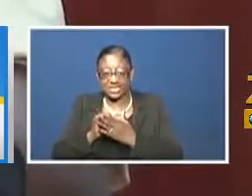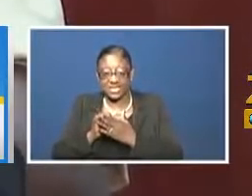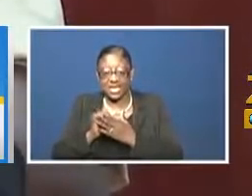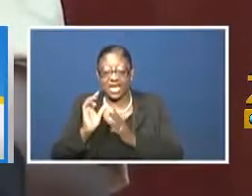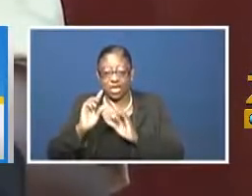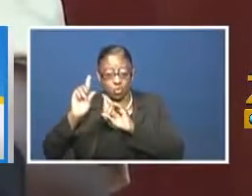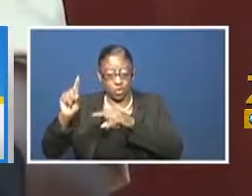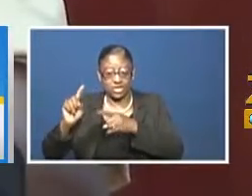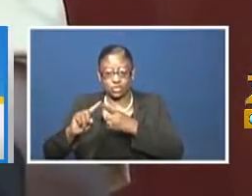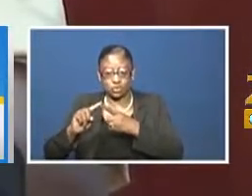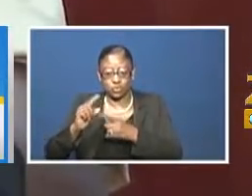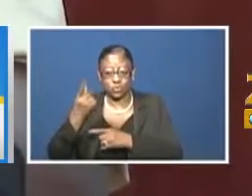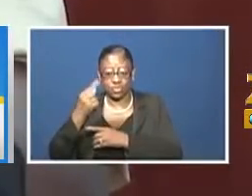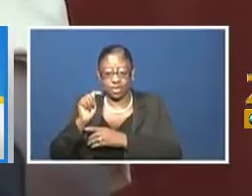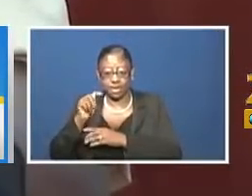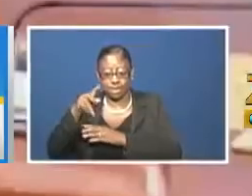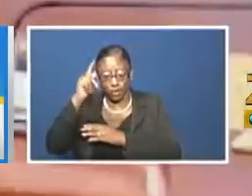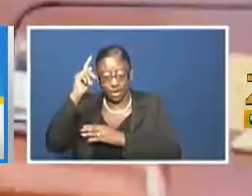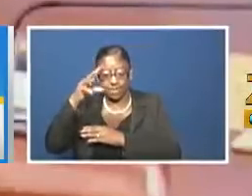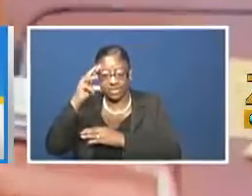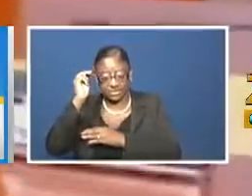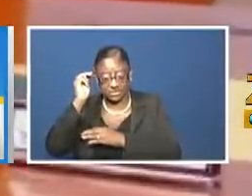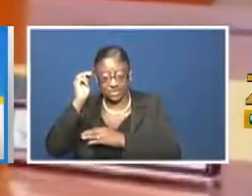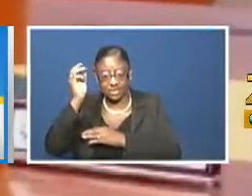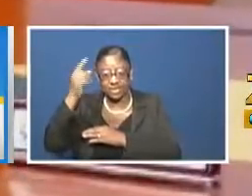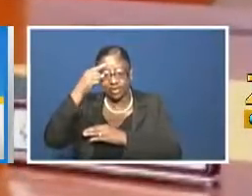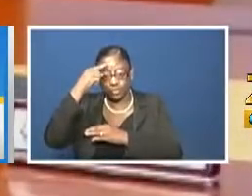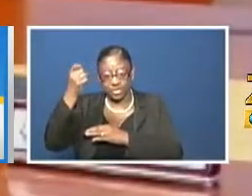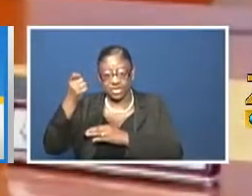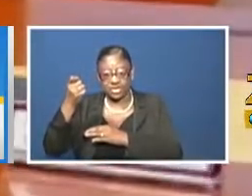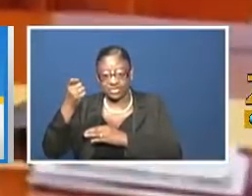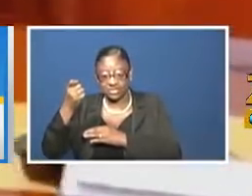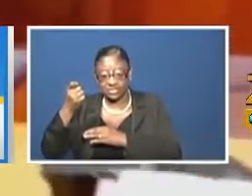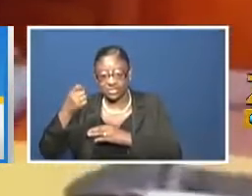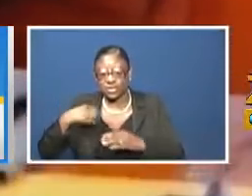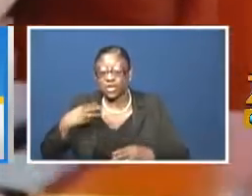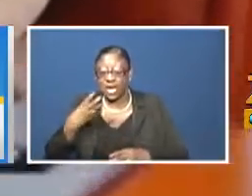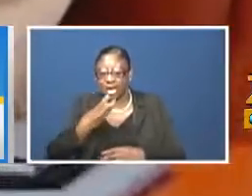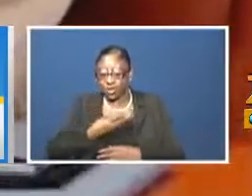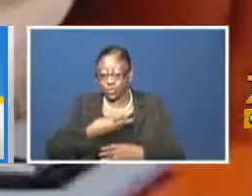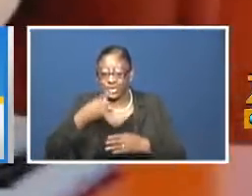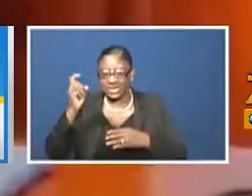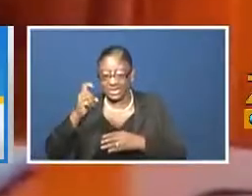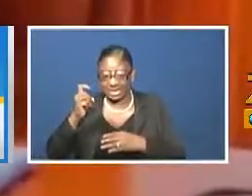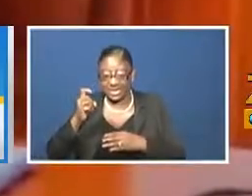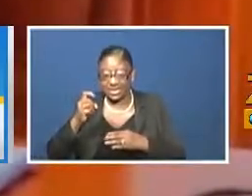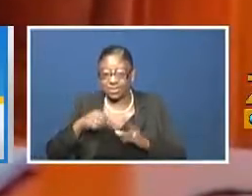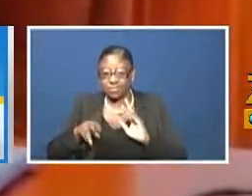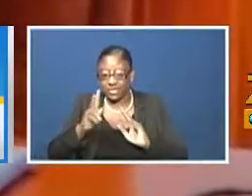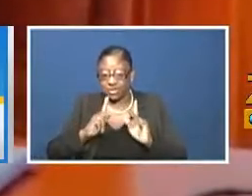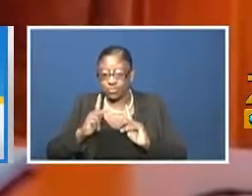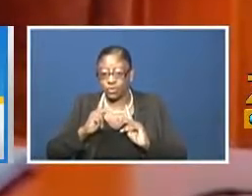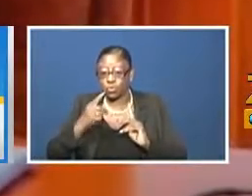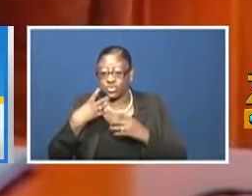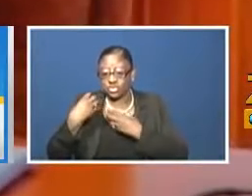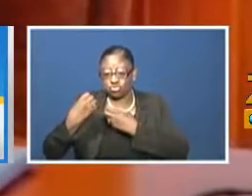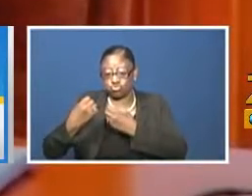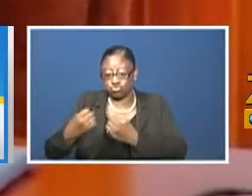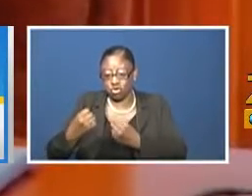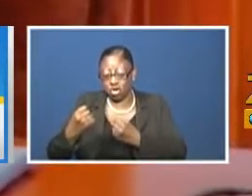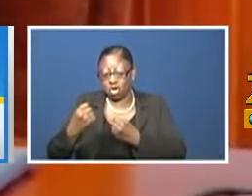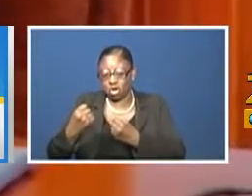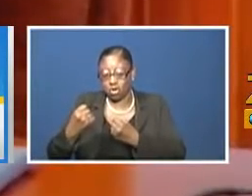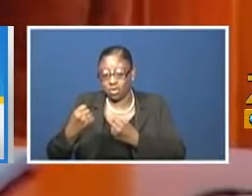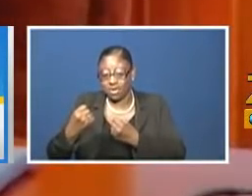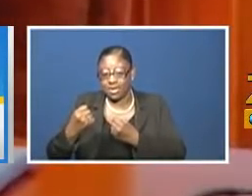I went to him with that because we had I needed somebody with a strong CID background. All of my assistant commissioners at